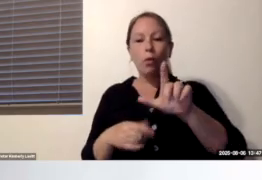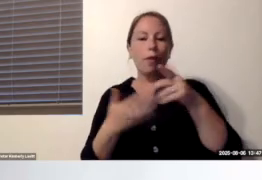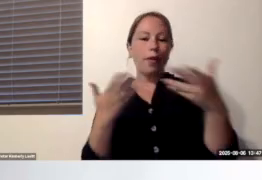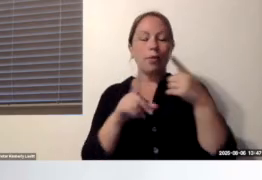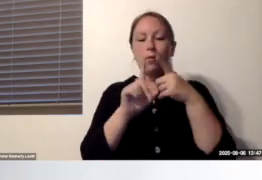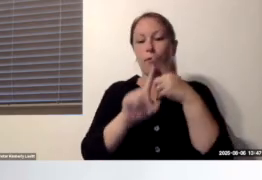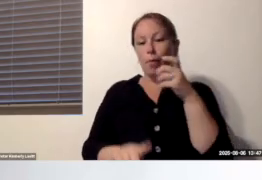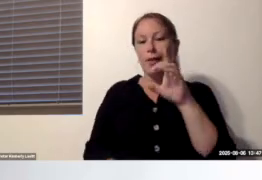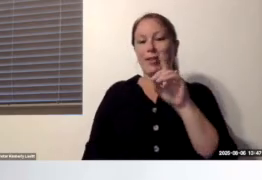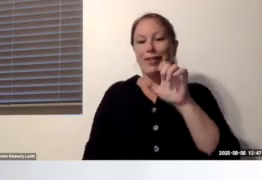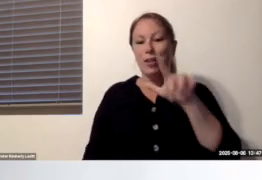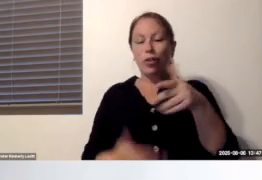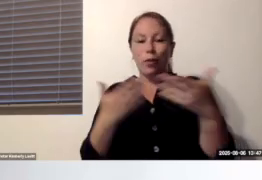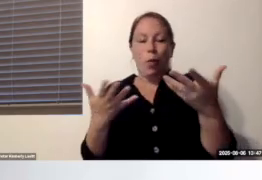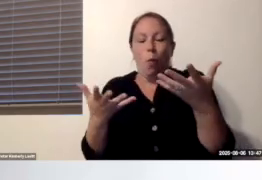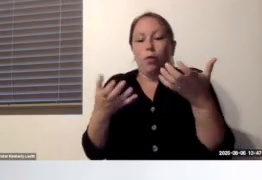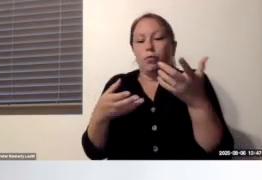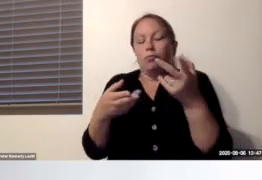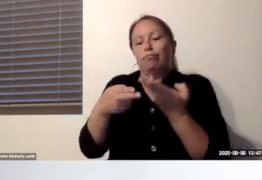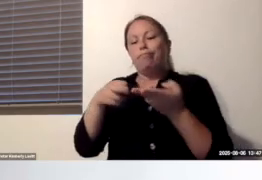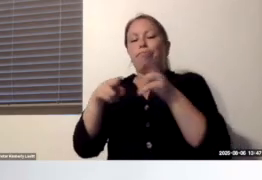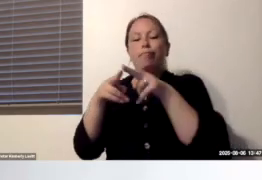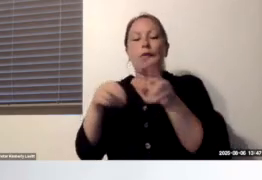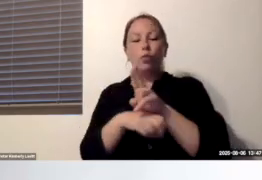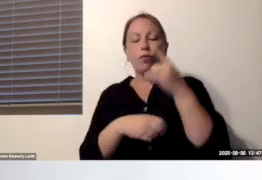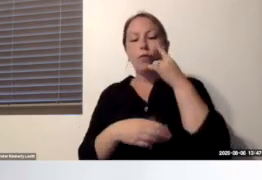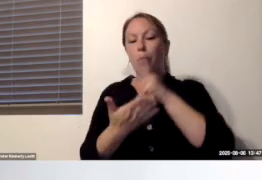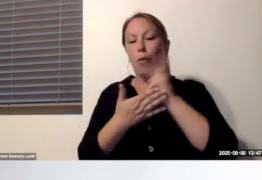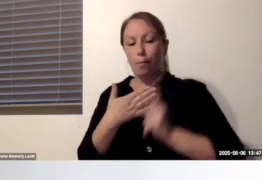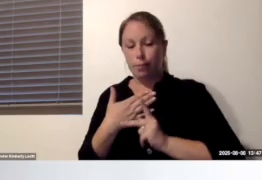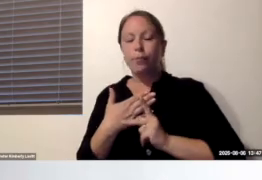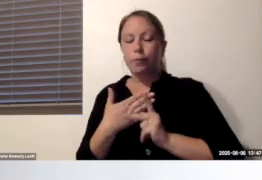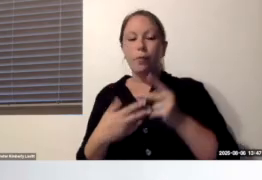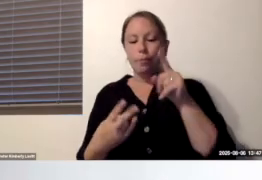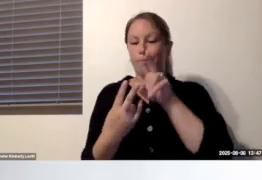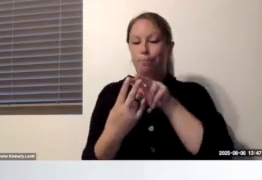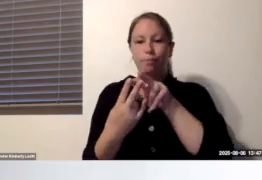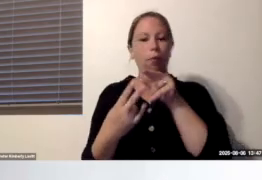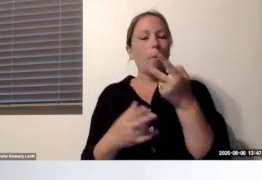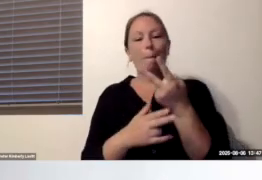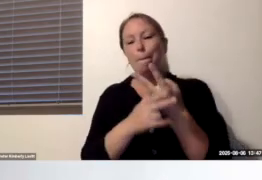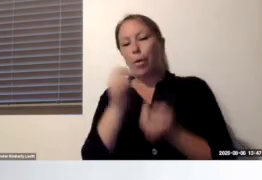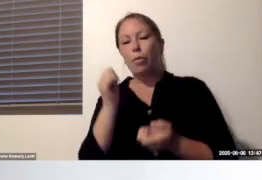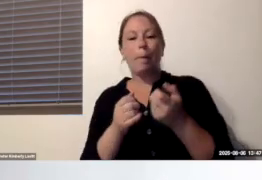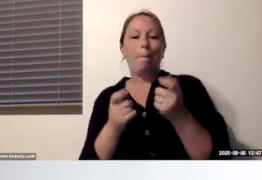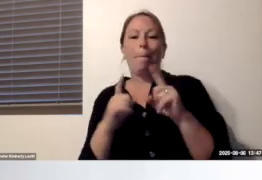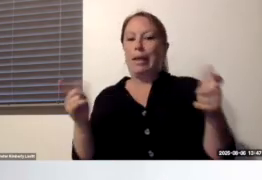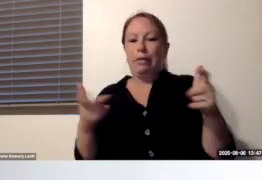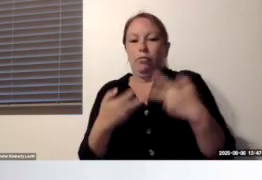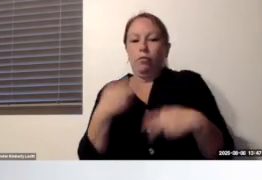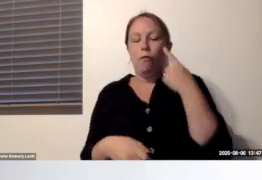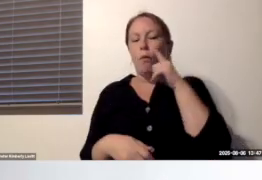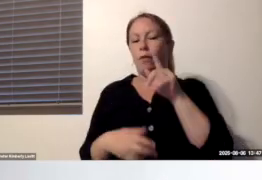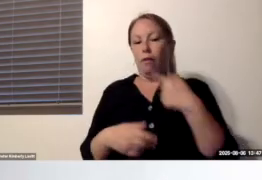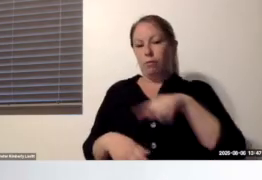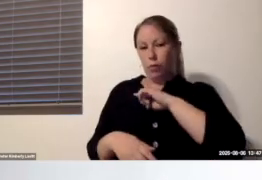think we're all on the same page, where we want to increase the use of these programs, these are both big issues for dealers, at least for us. So again,